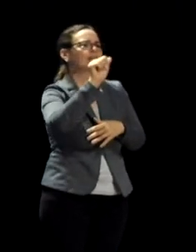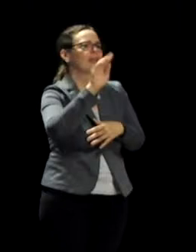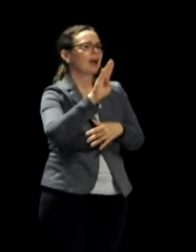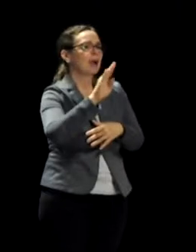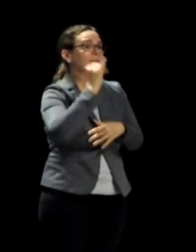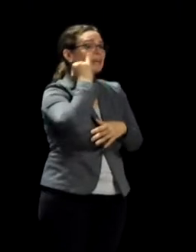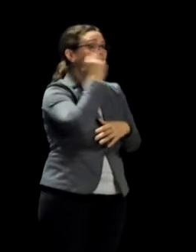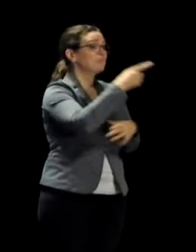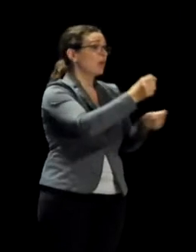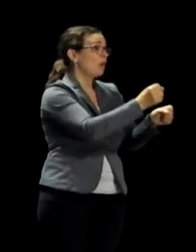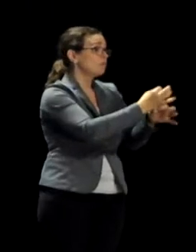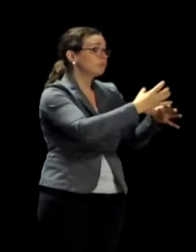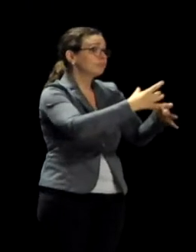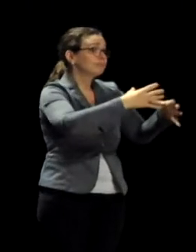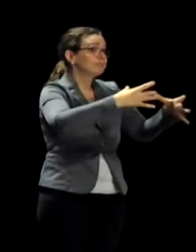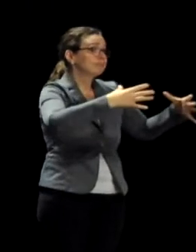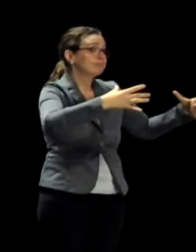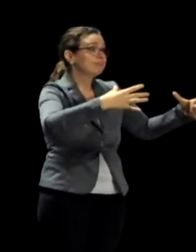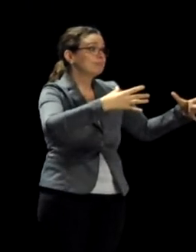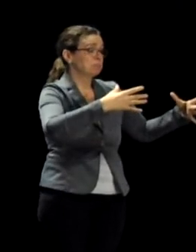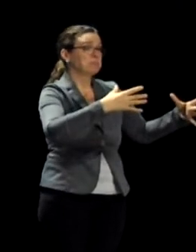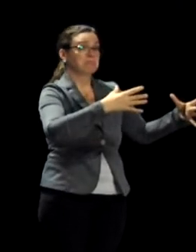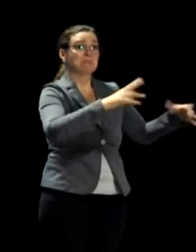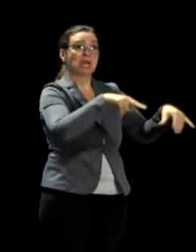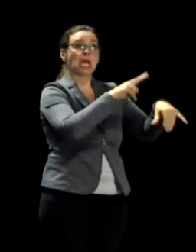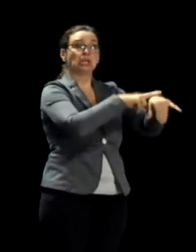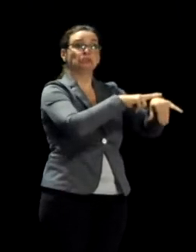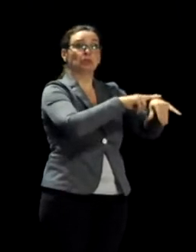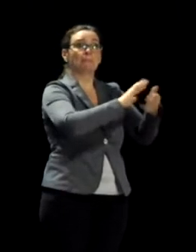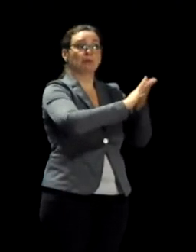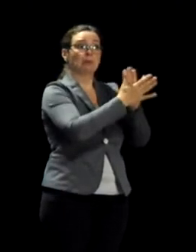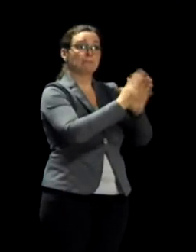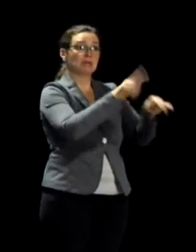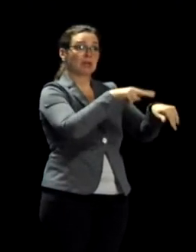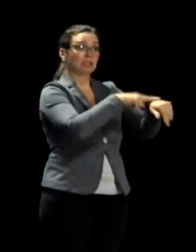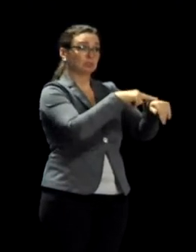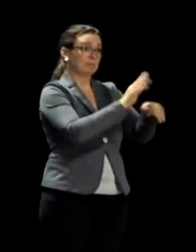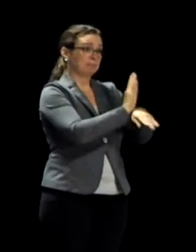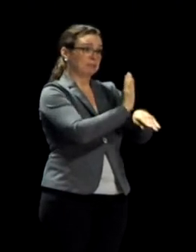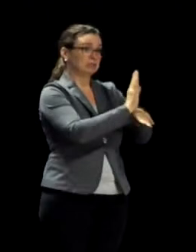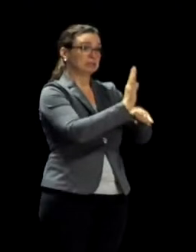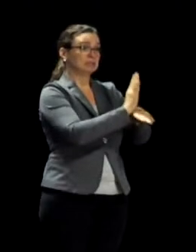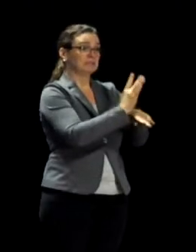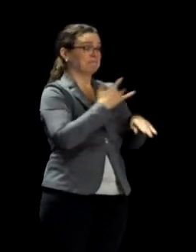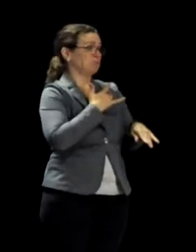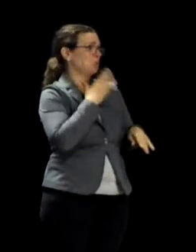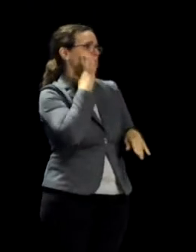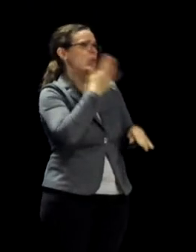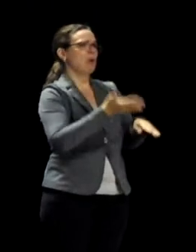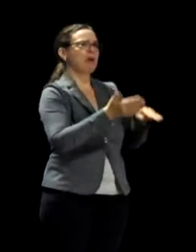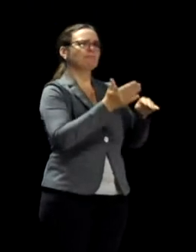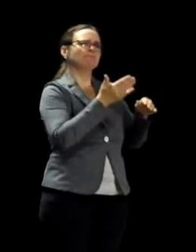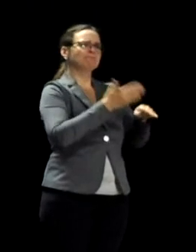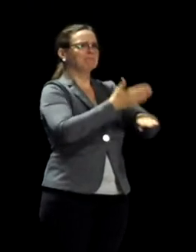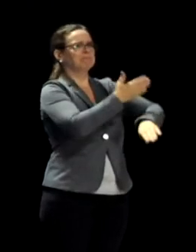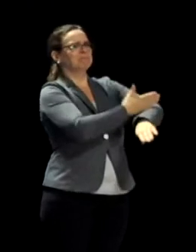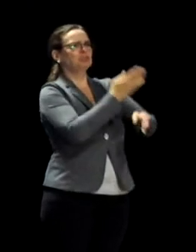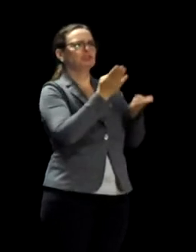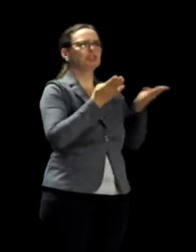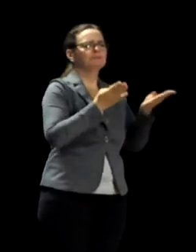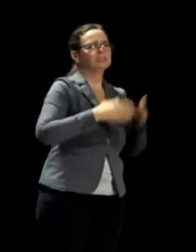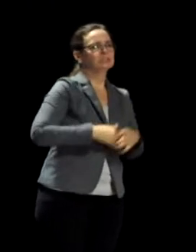times they've been solid, will get better in the near future here. What have you guys discussed in the control room this